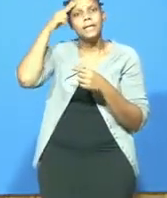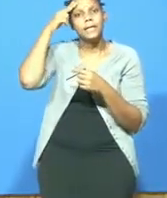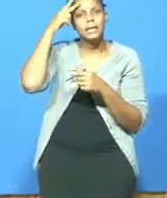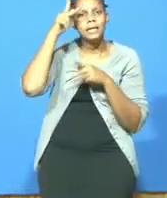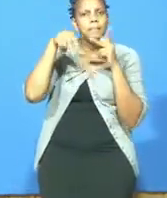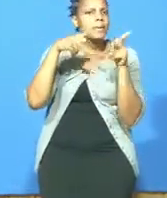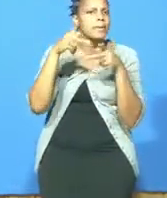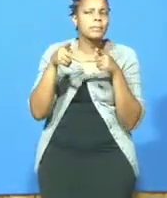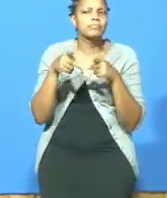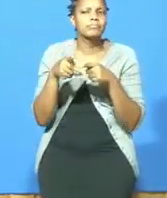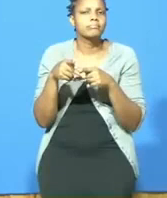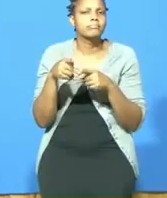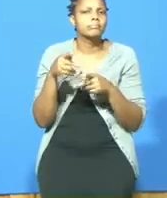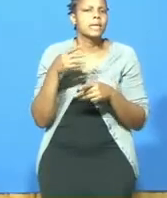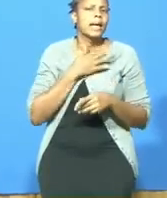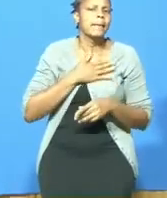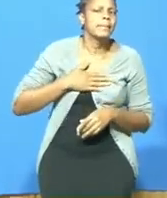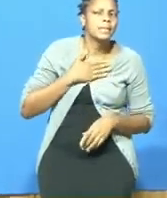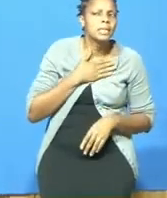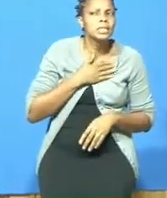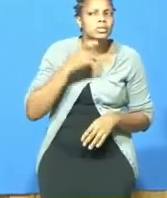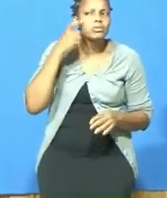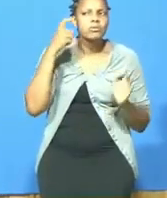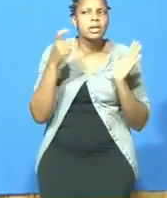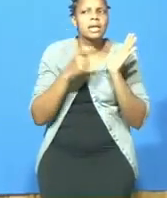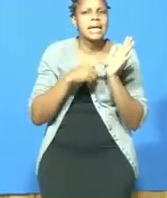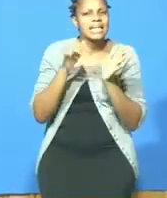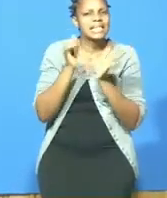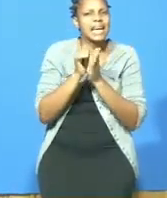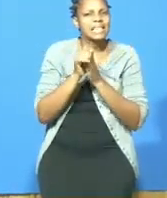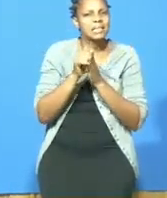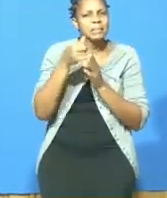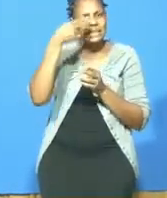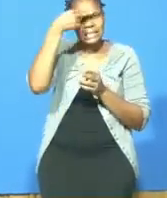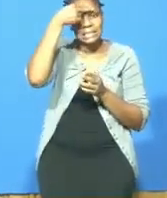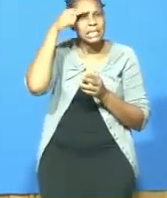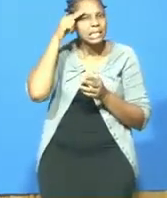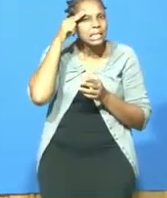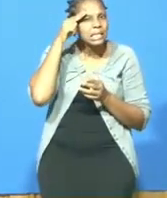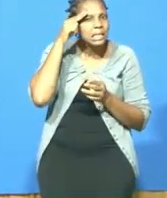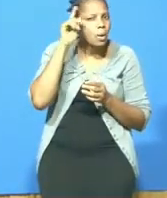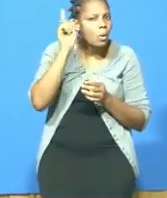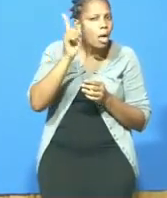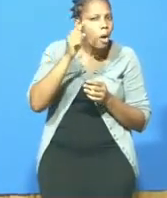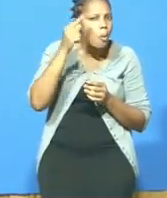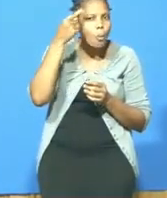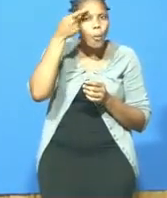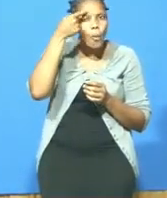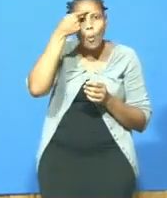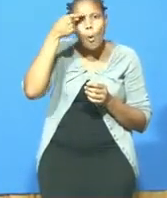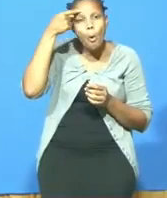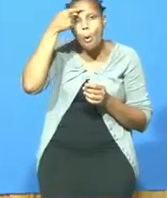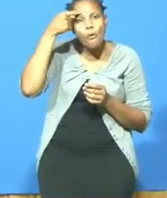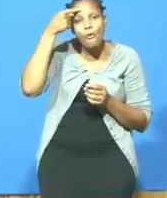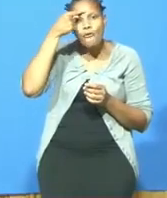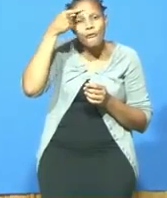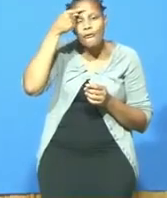Please take note that he's sealing them in their forehead.